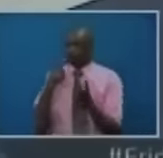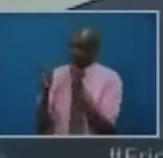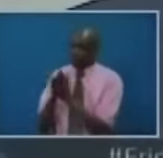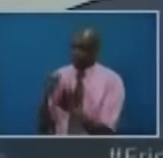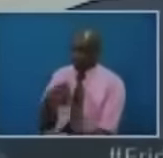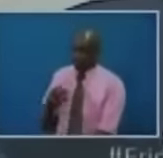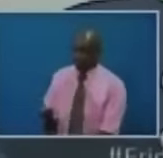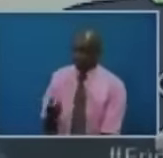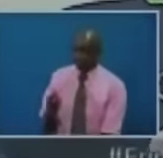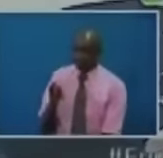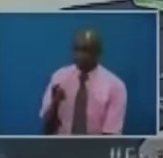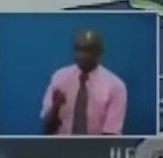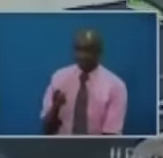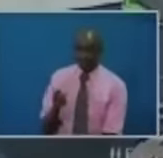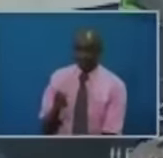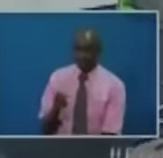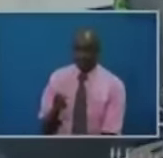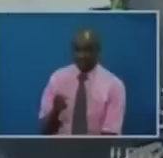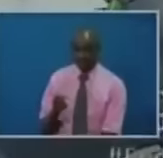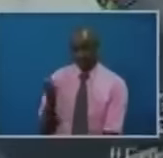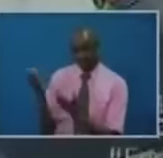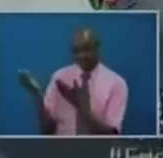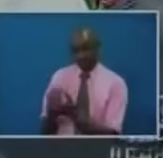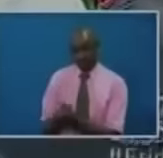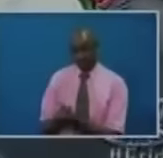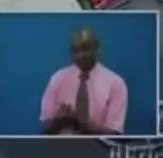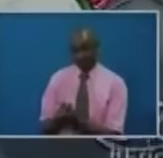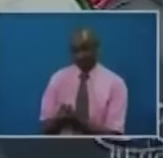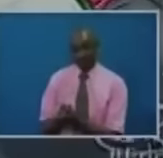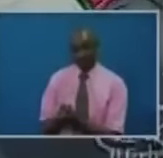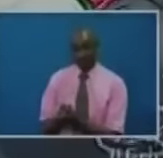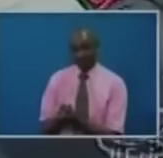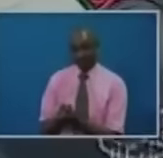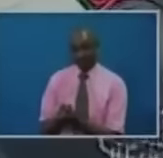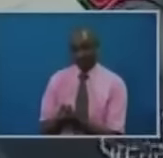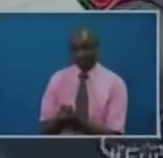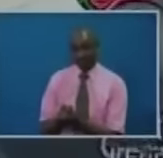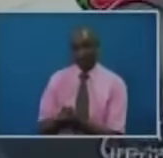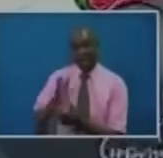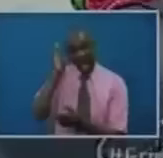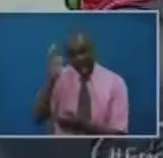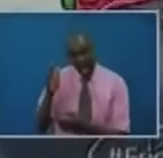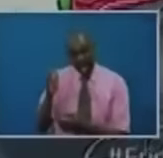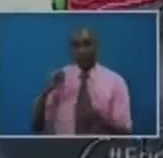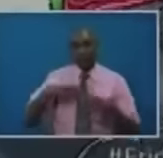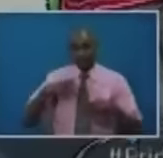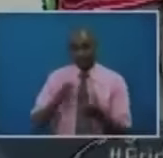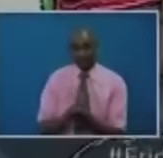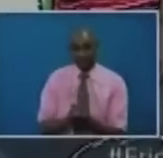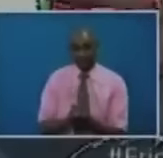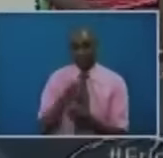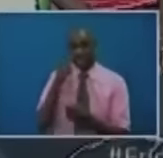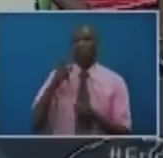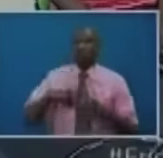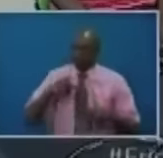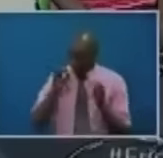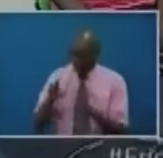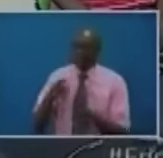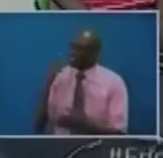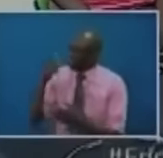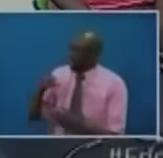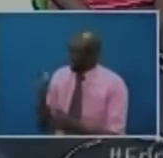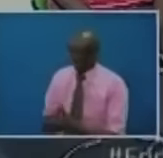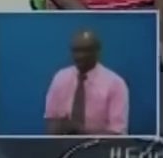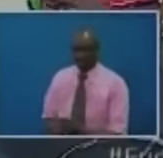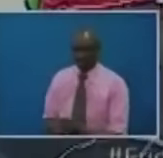this is the camera. Please. Yes, yes. Please. Yes. Hello, people. Okay, you don't have to say people. You can say, you know,